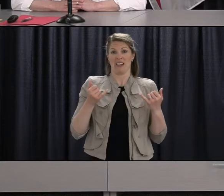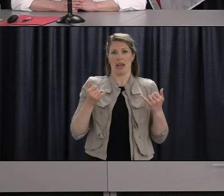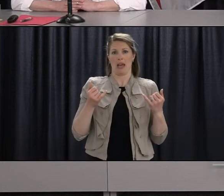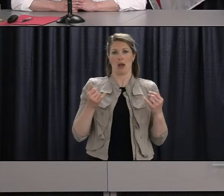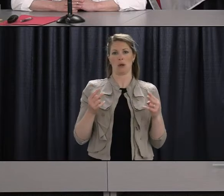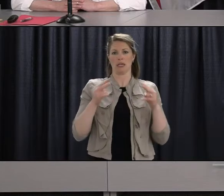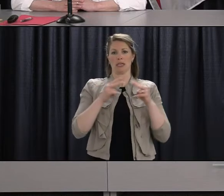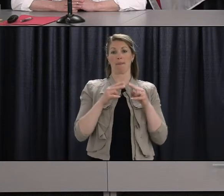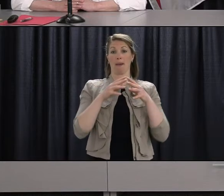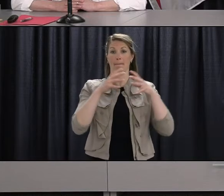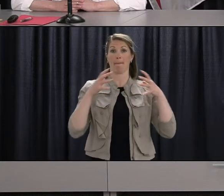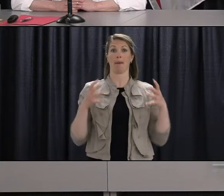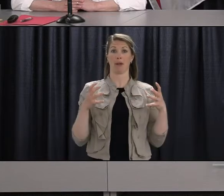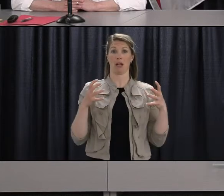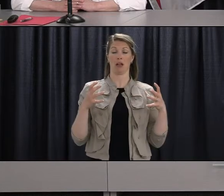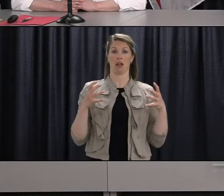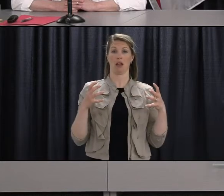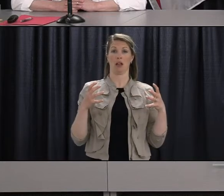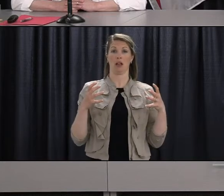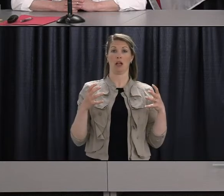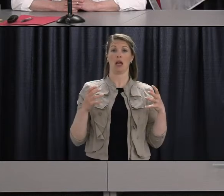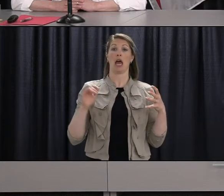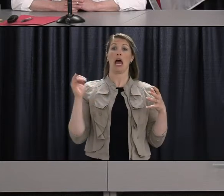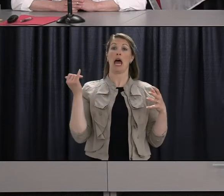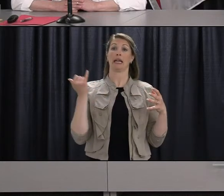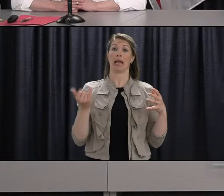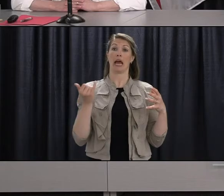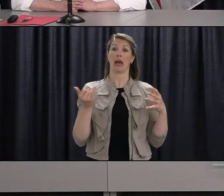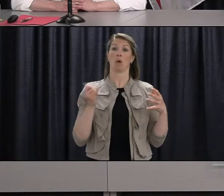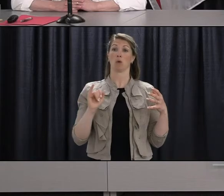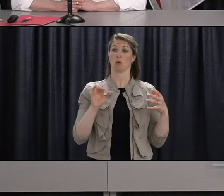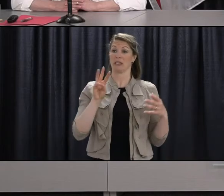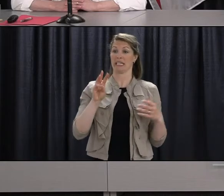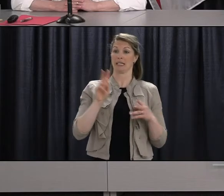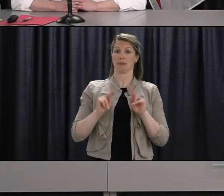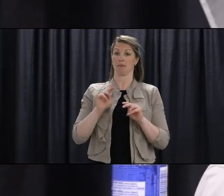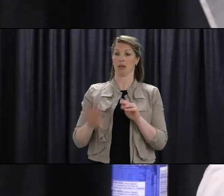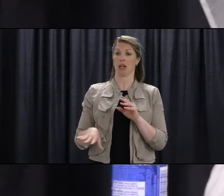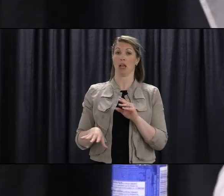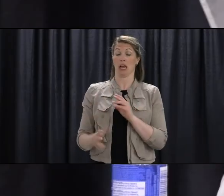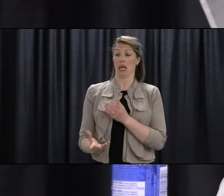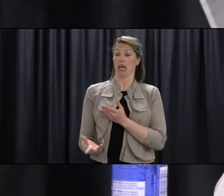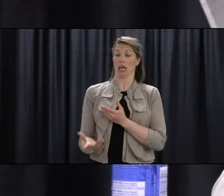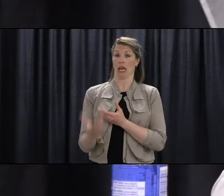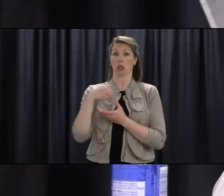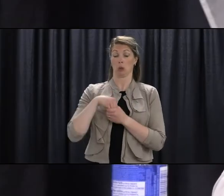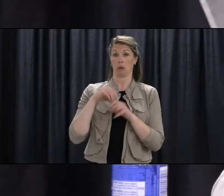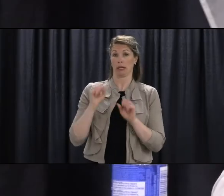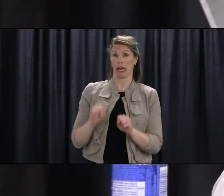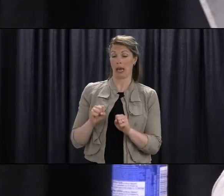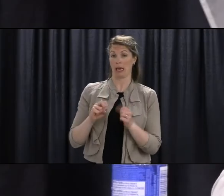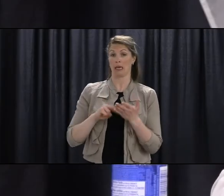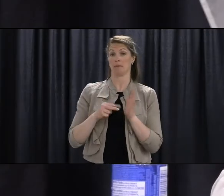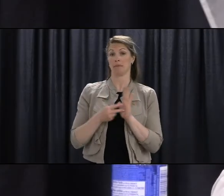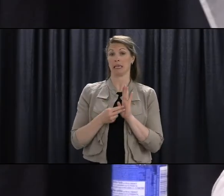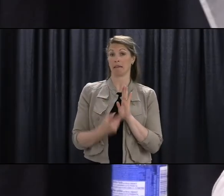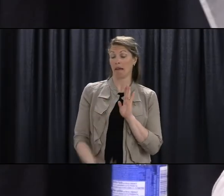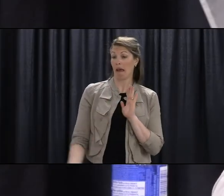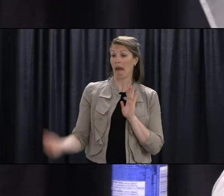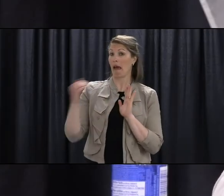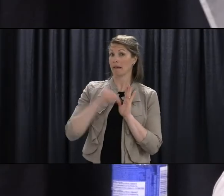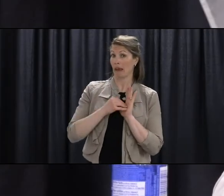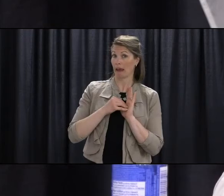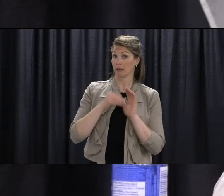we're going to be able to expand more this measure? Well, it's been 28 days